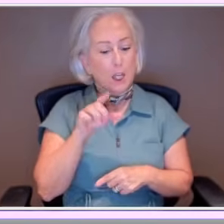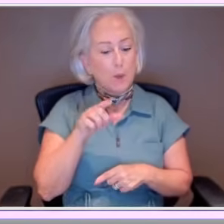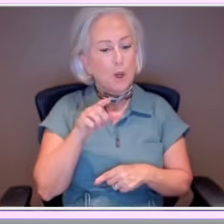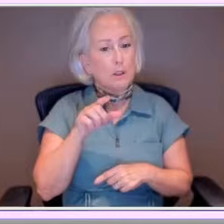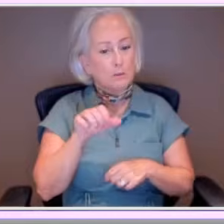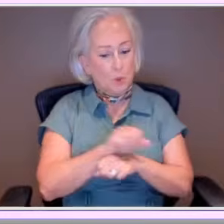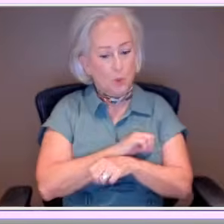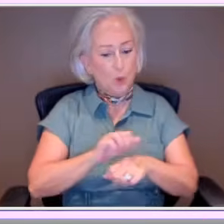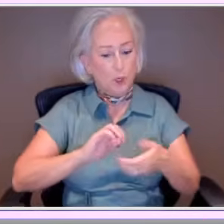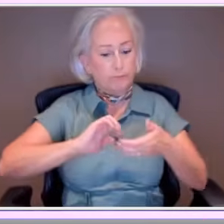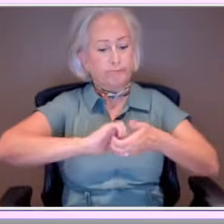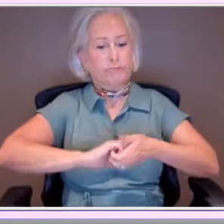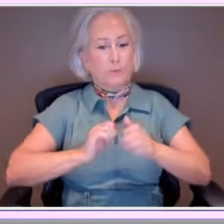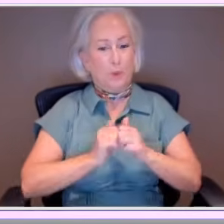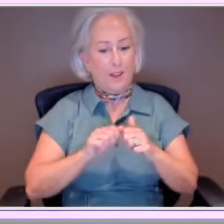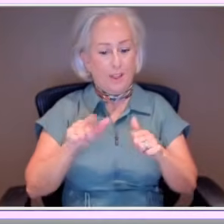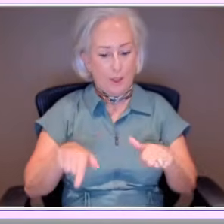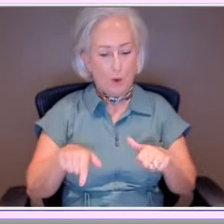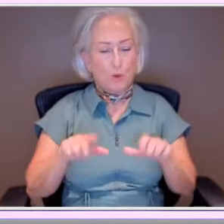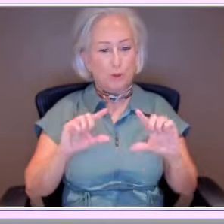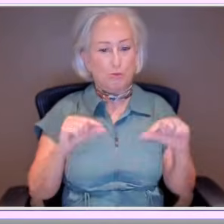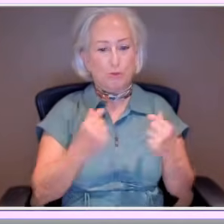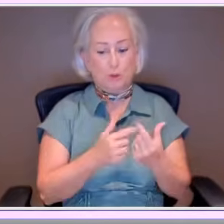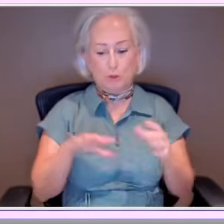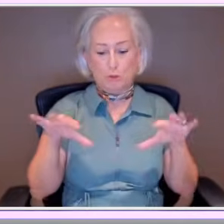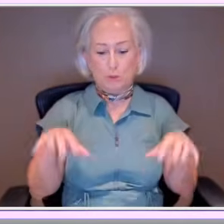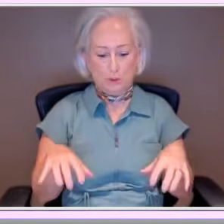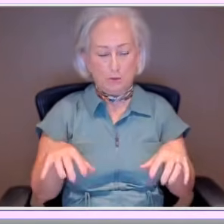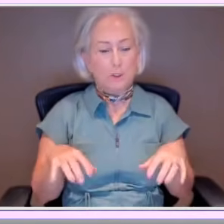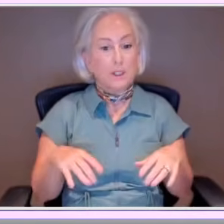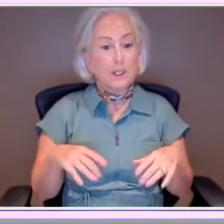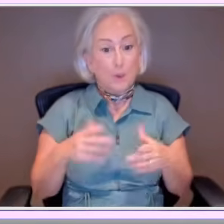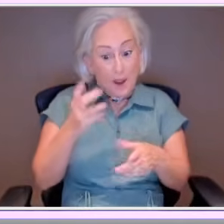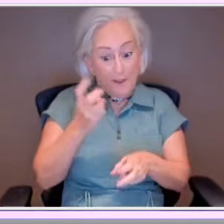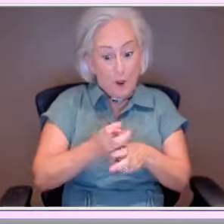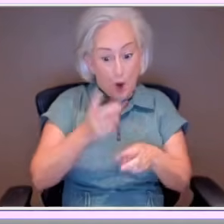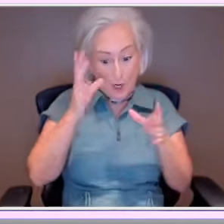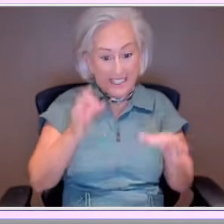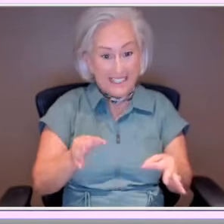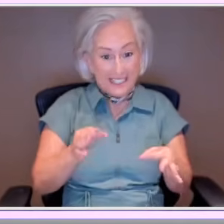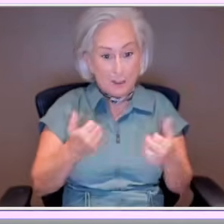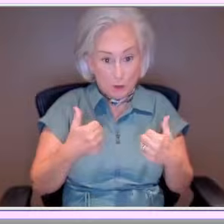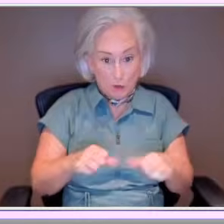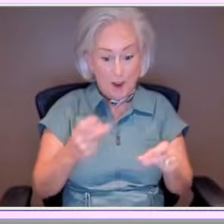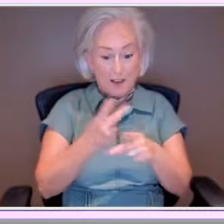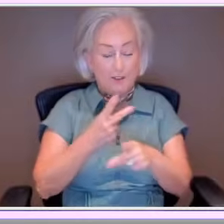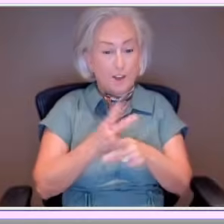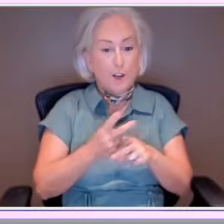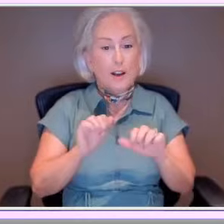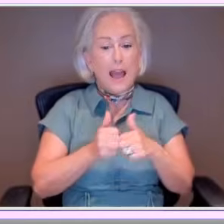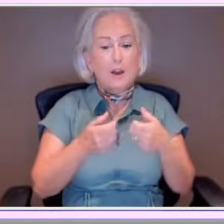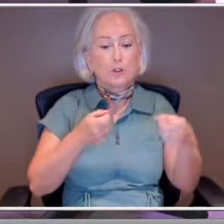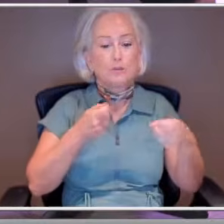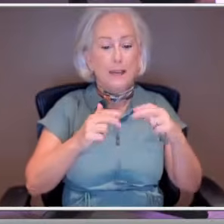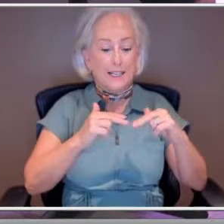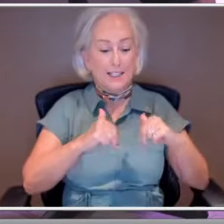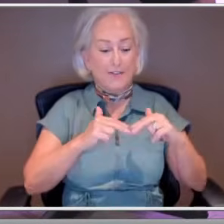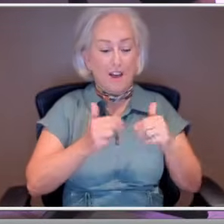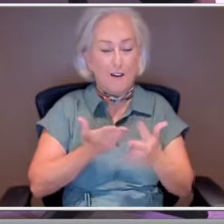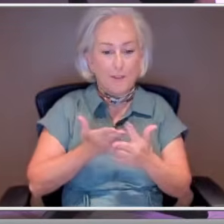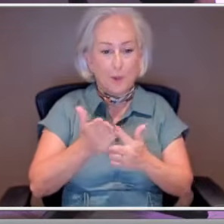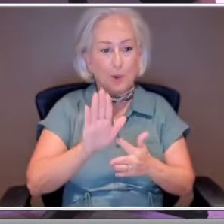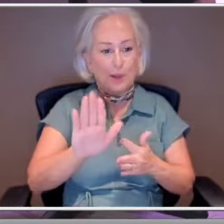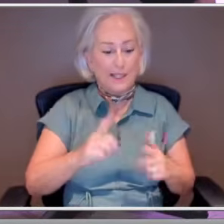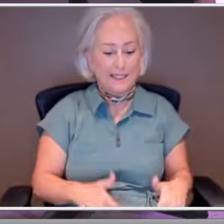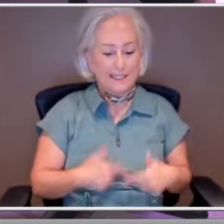some hard decisions to be made coming up, you know, as we figure out how to manage his valves through the rest of his life. No one's working on an island in the